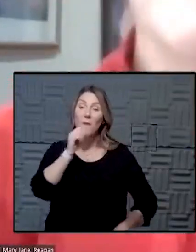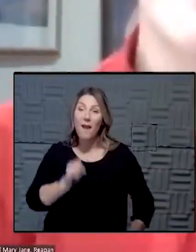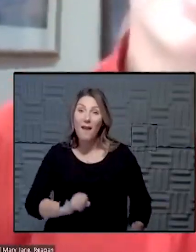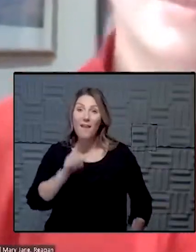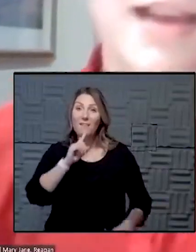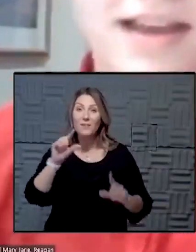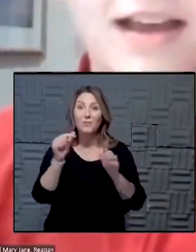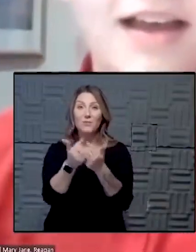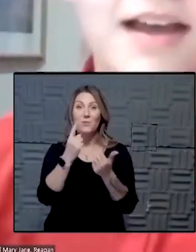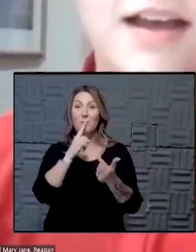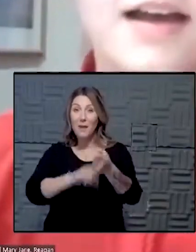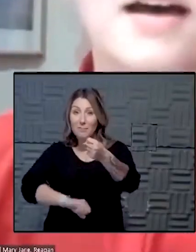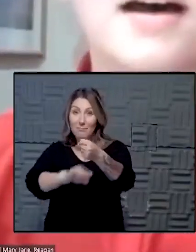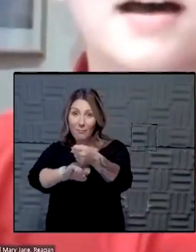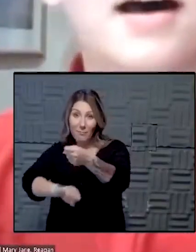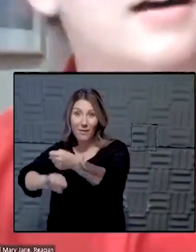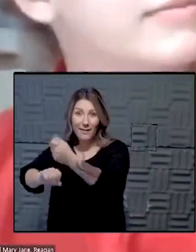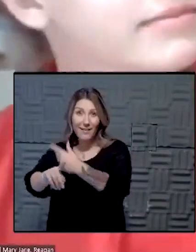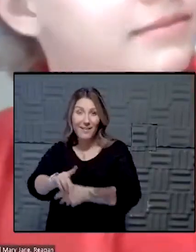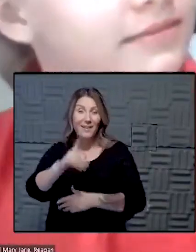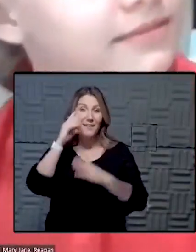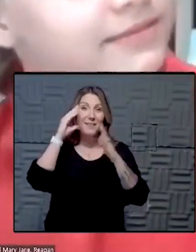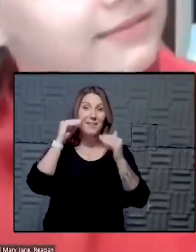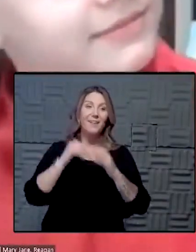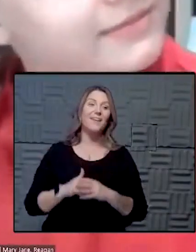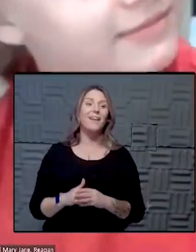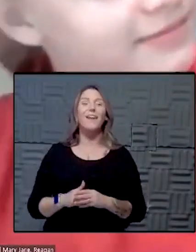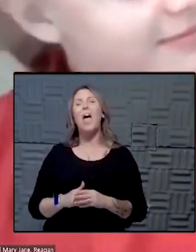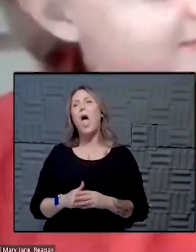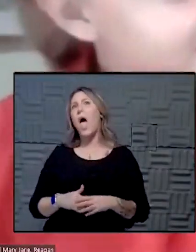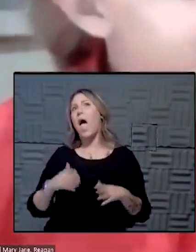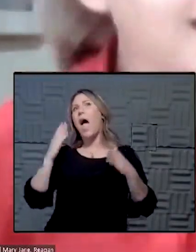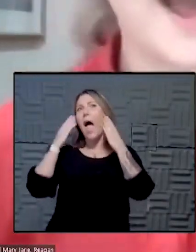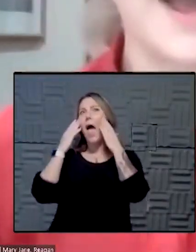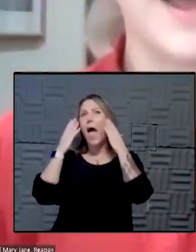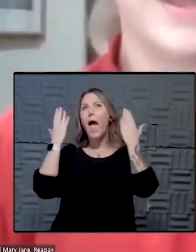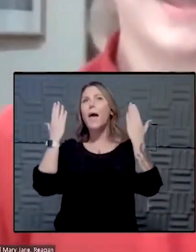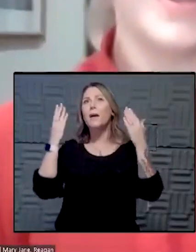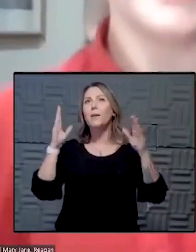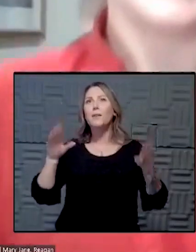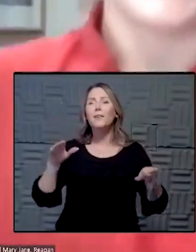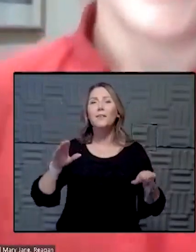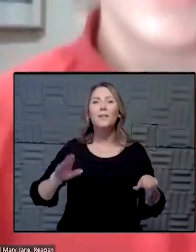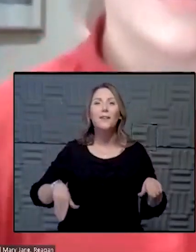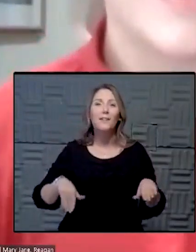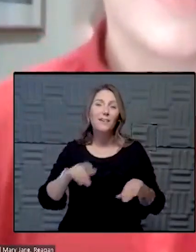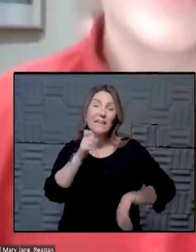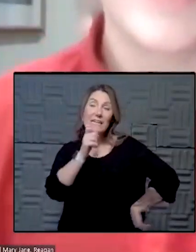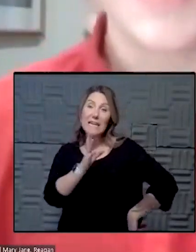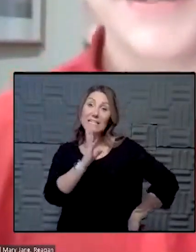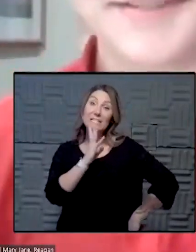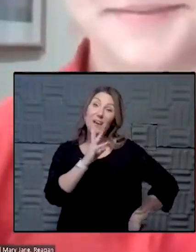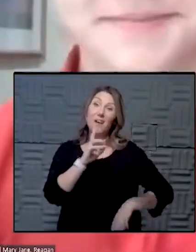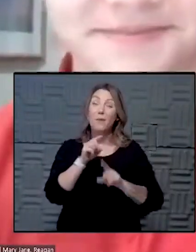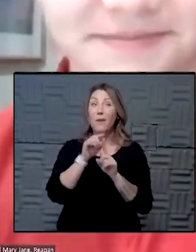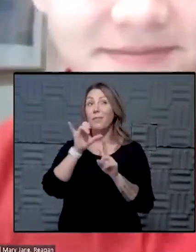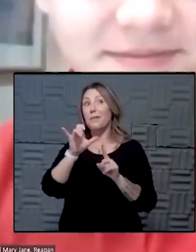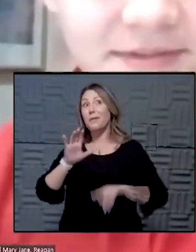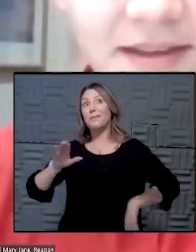we about need to vaccination? commission. Yep. I don't know. We haven't really talked about that